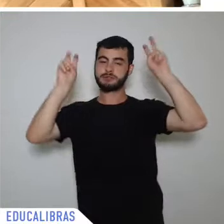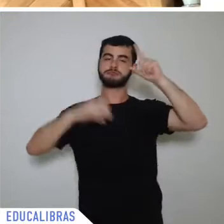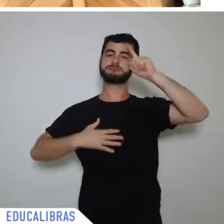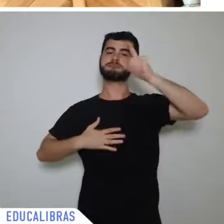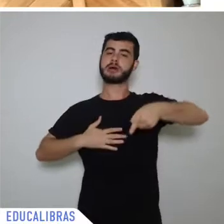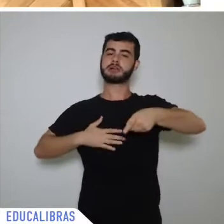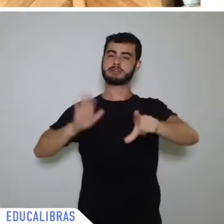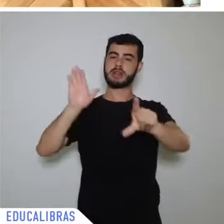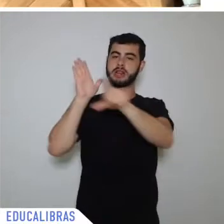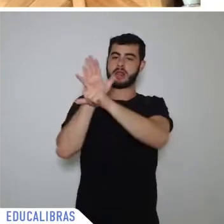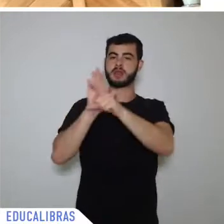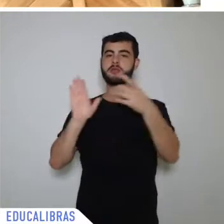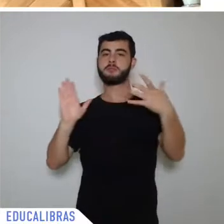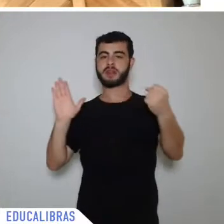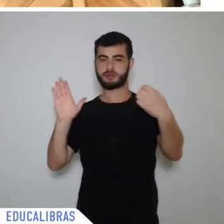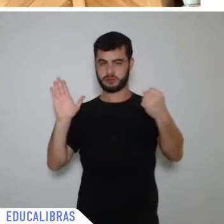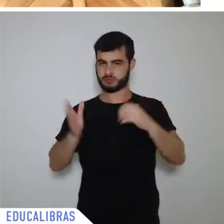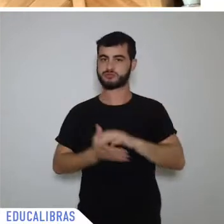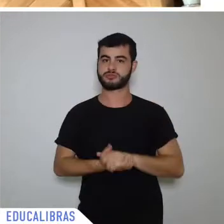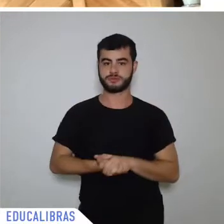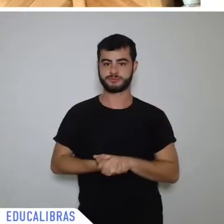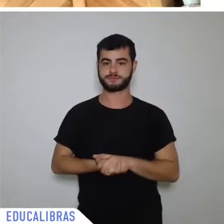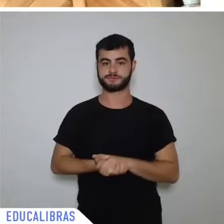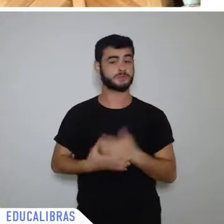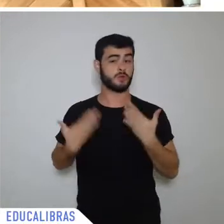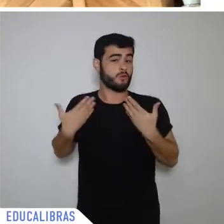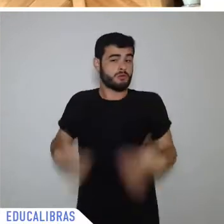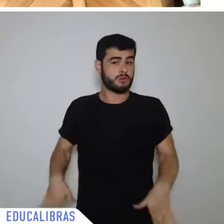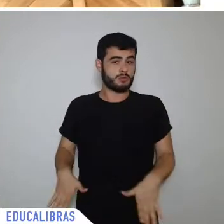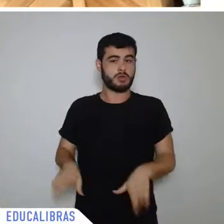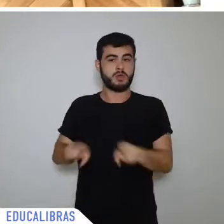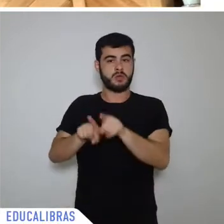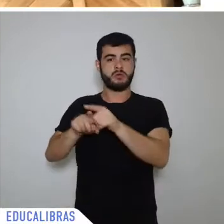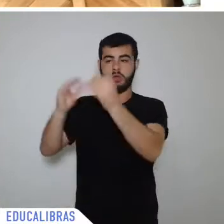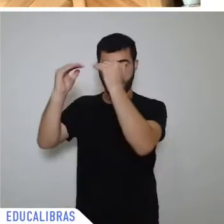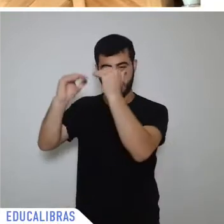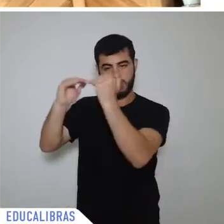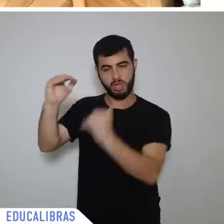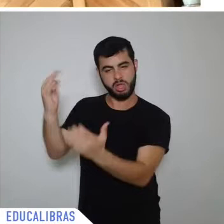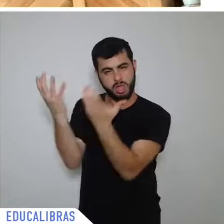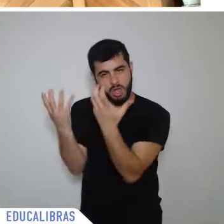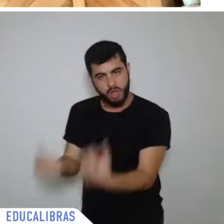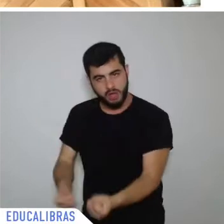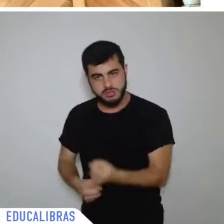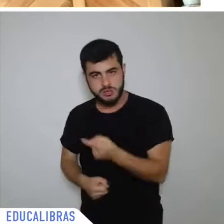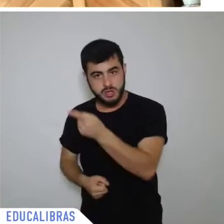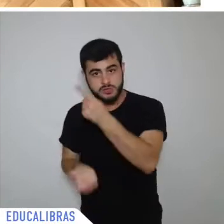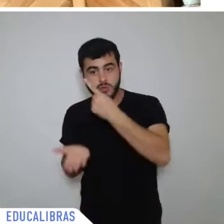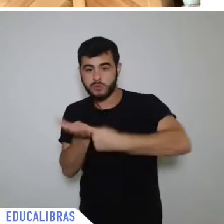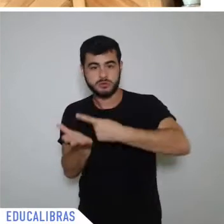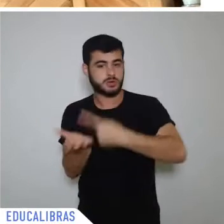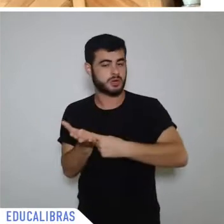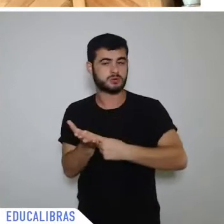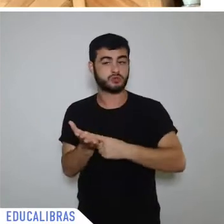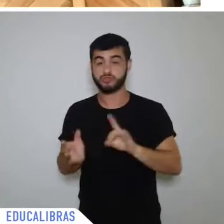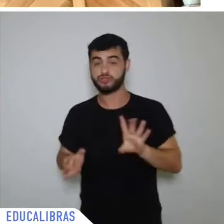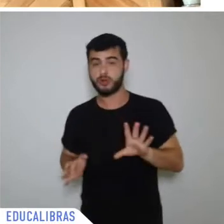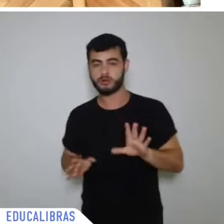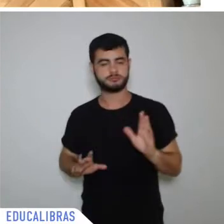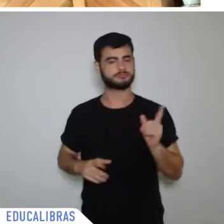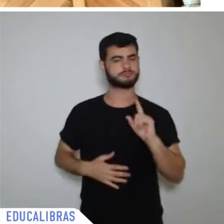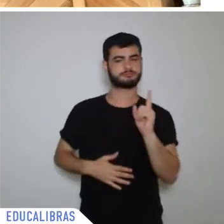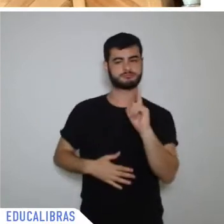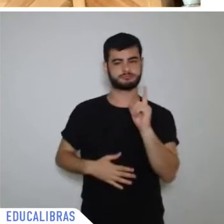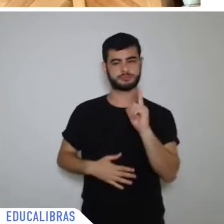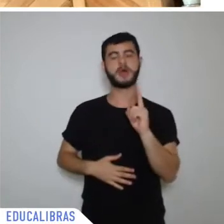this whiteness. So not wanting to sign this contract is not enough. It demands from